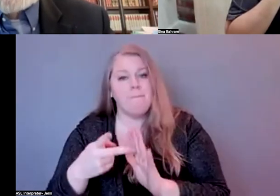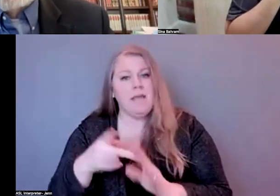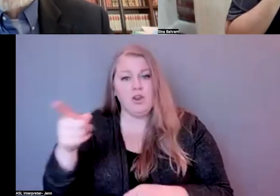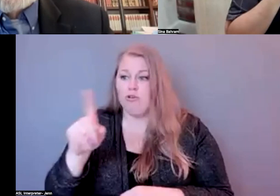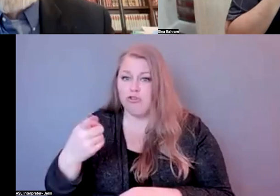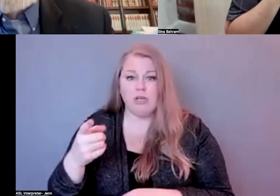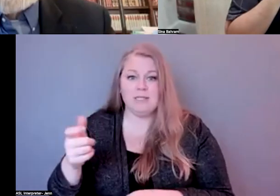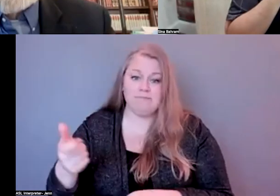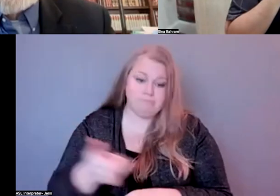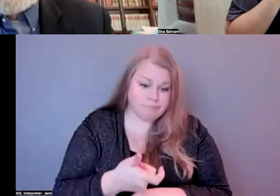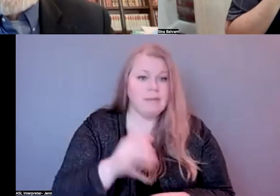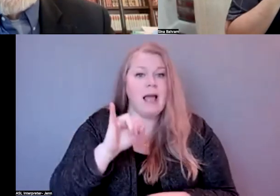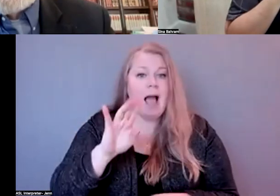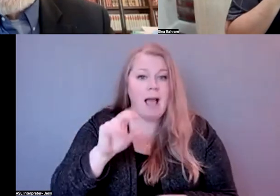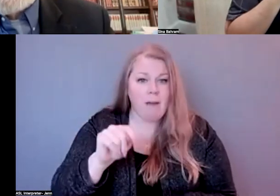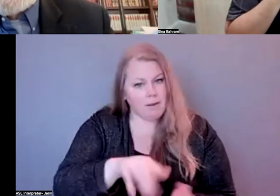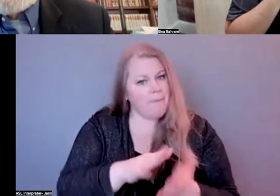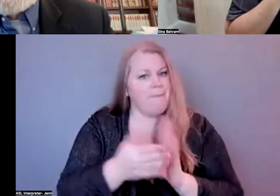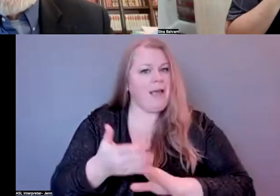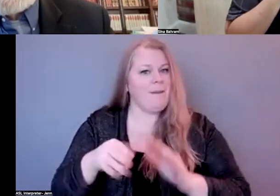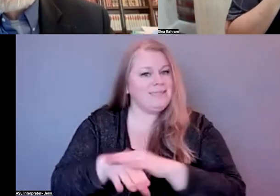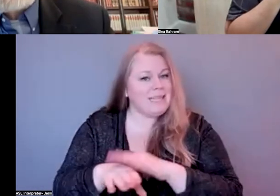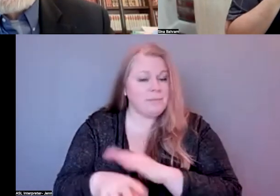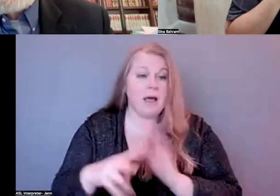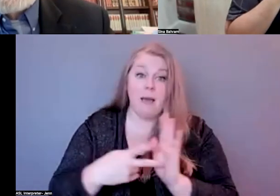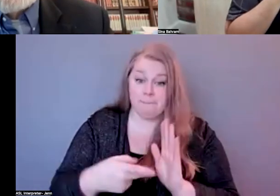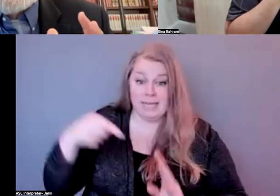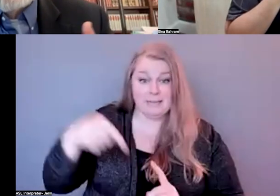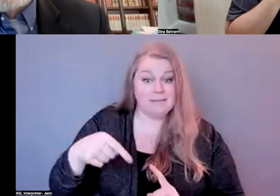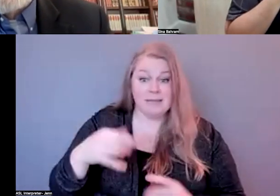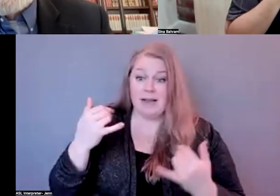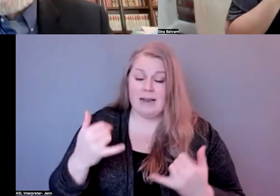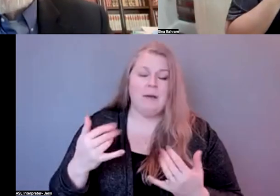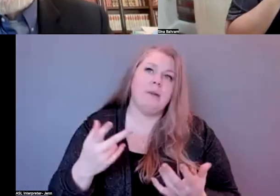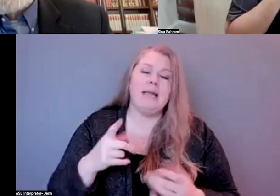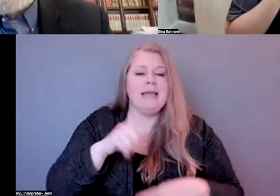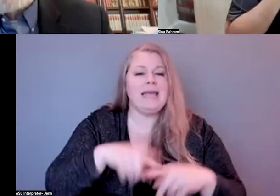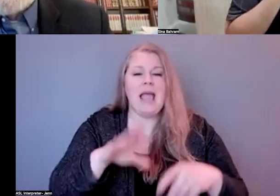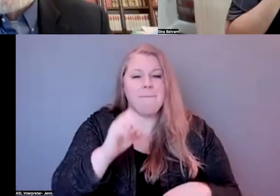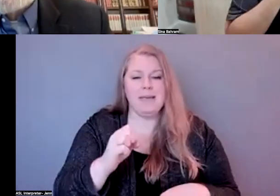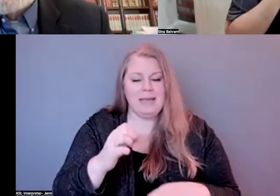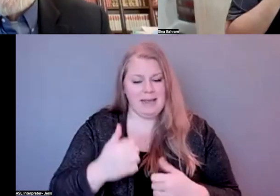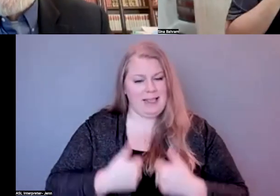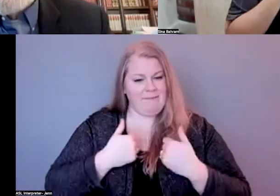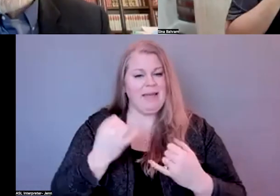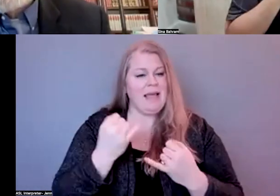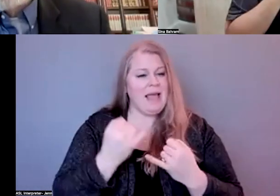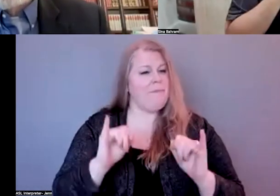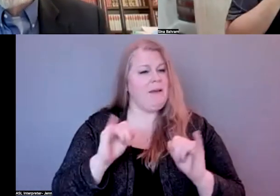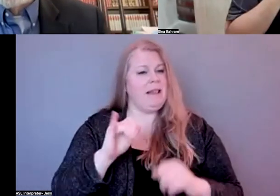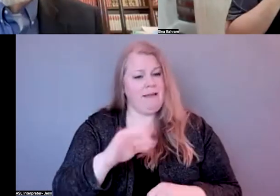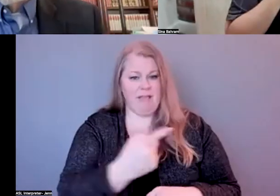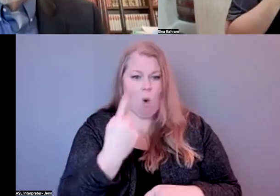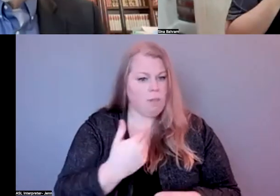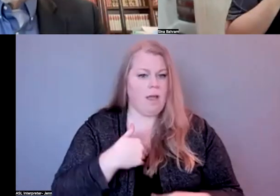at suddenly becomes accessible. And that doesn't mean that they now have, they can't live independently if they only have access to some